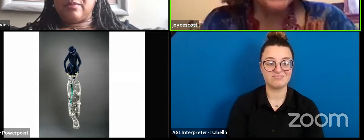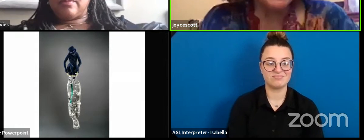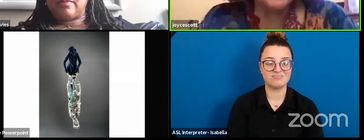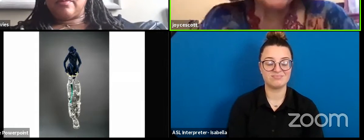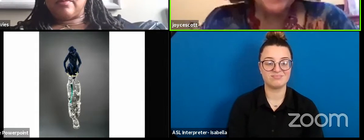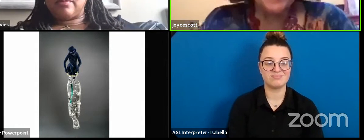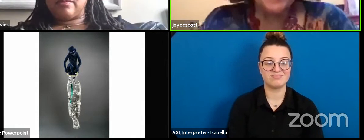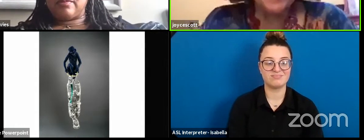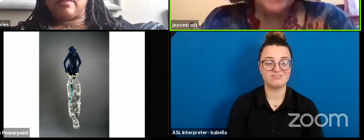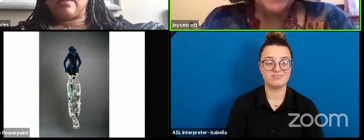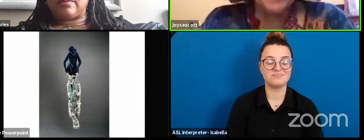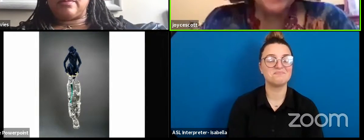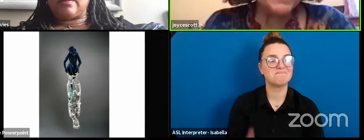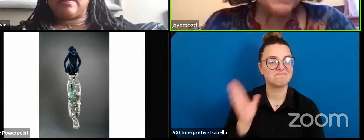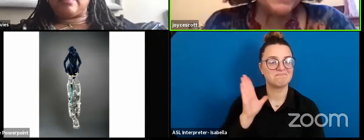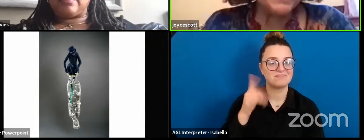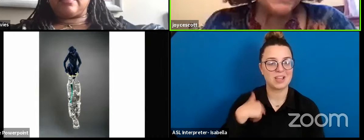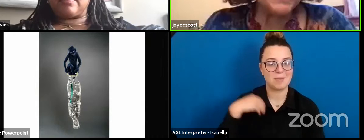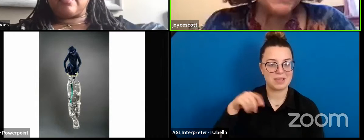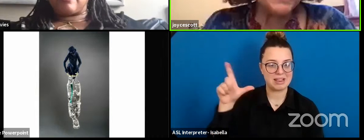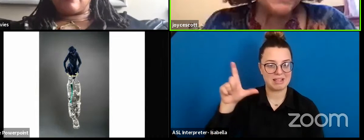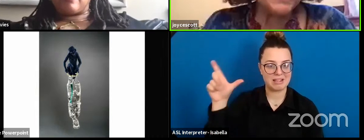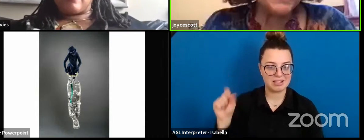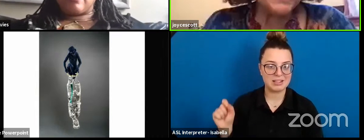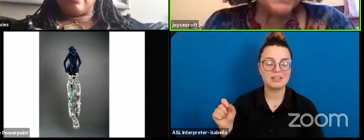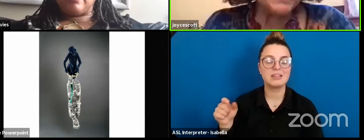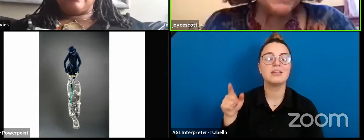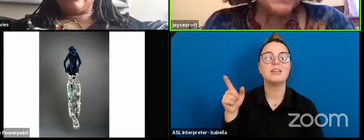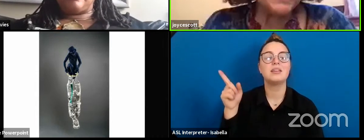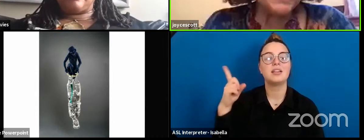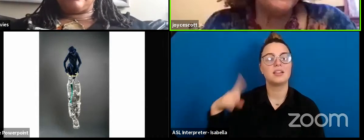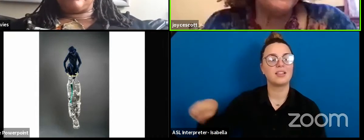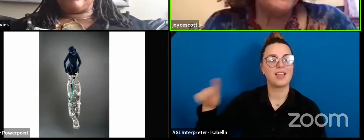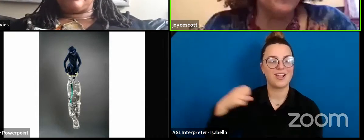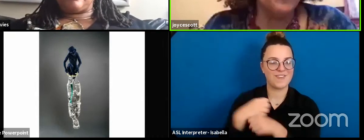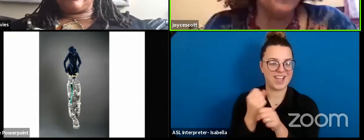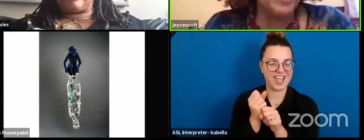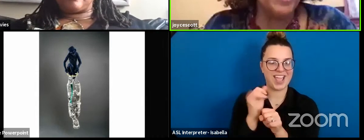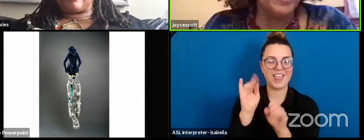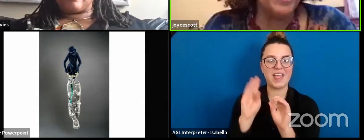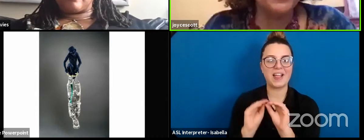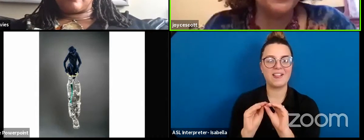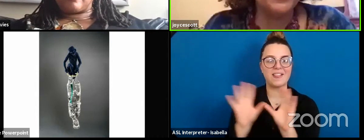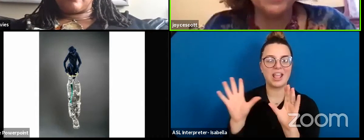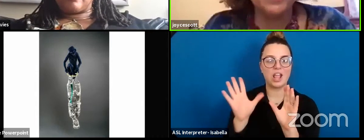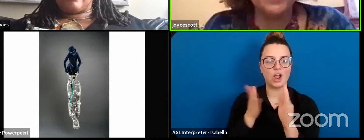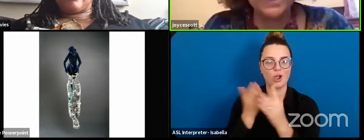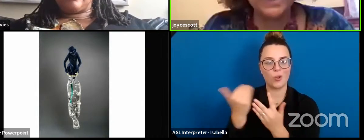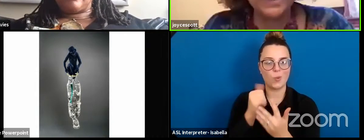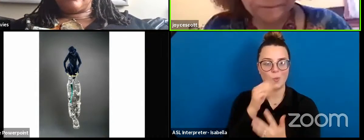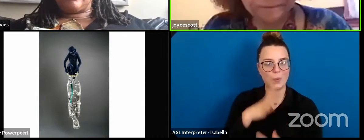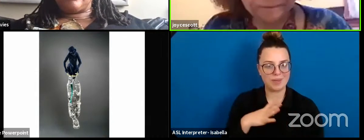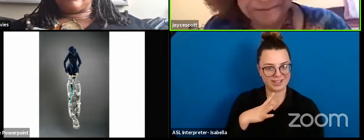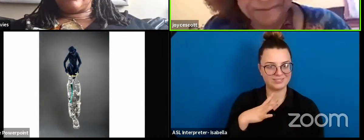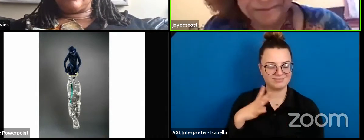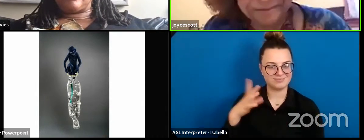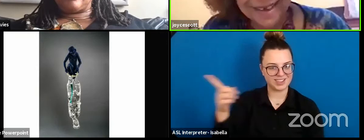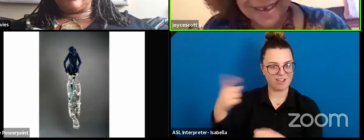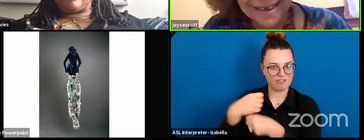When I was in Italy, they made this clear woman for me, but they were going to throw it away because they